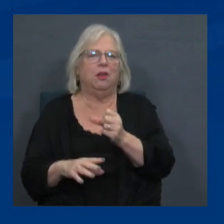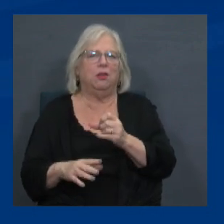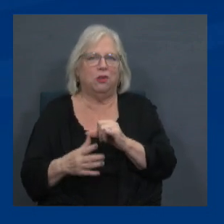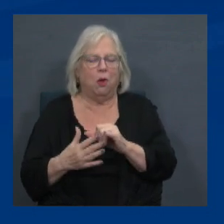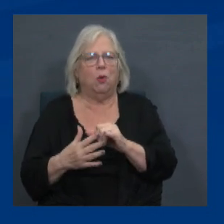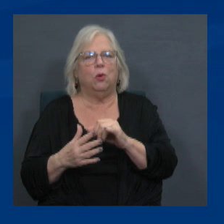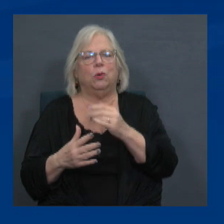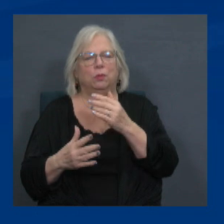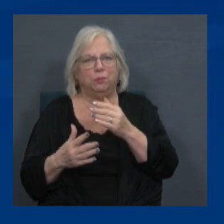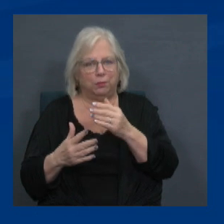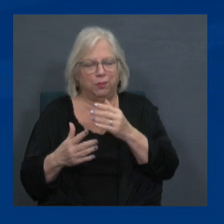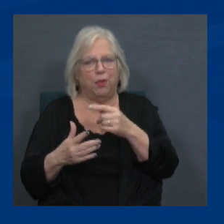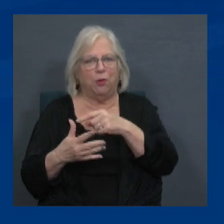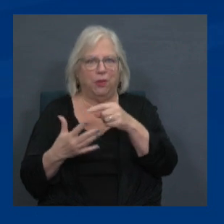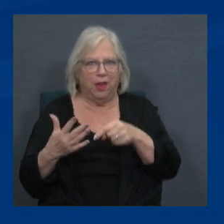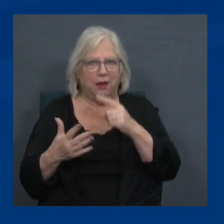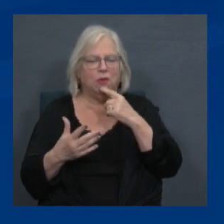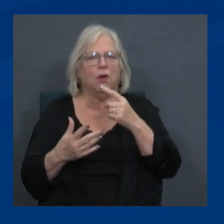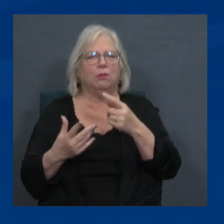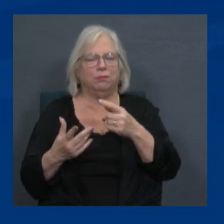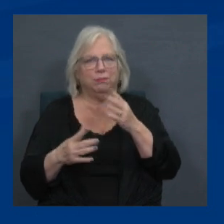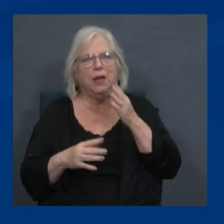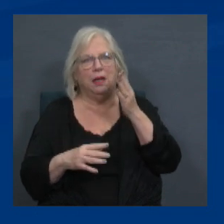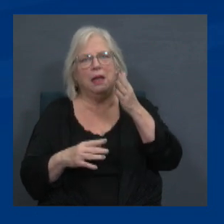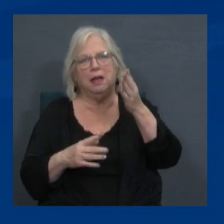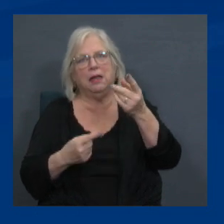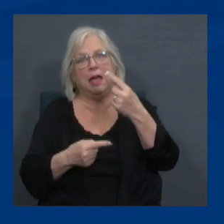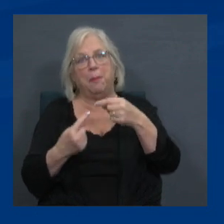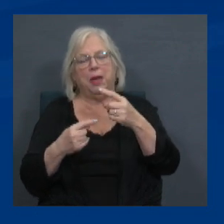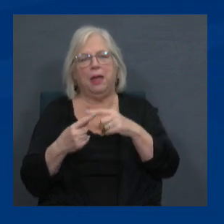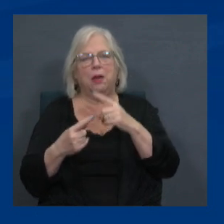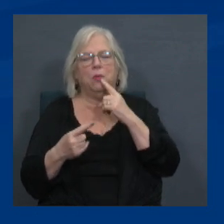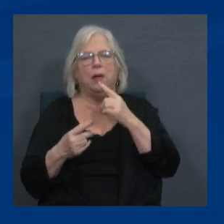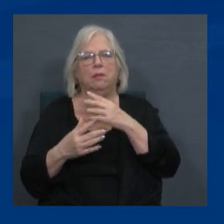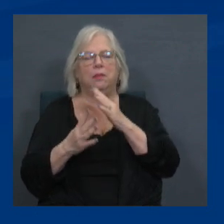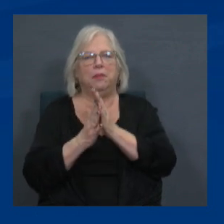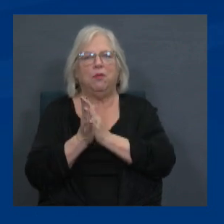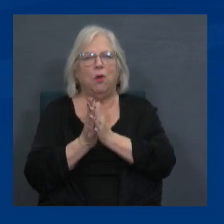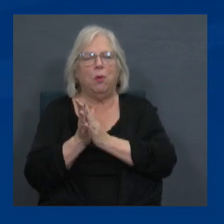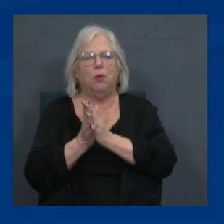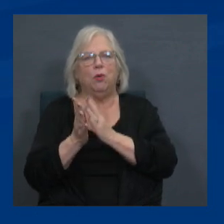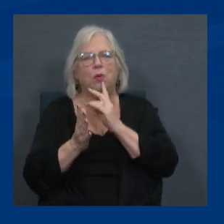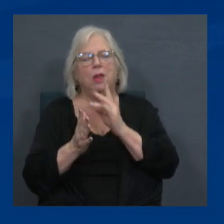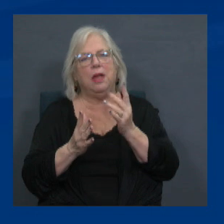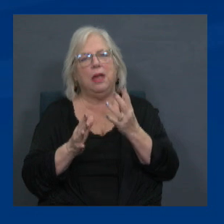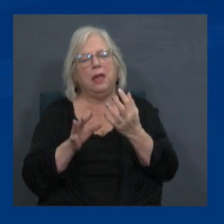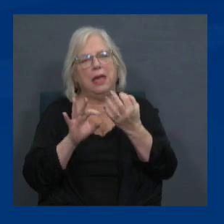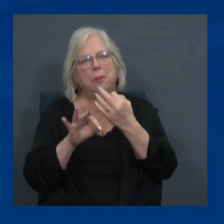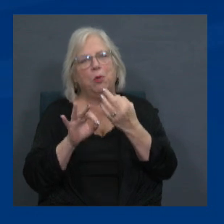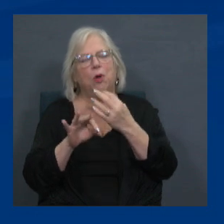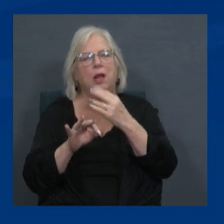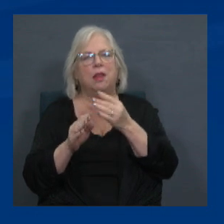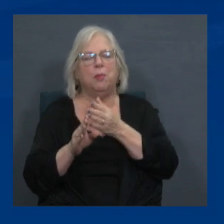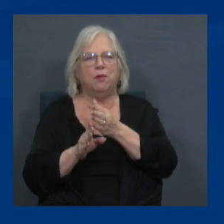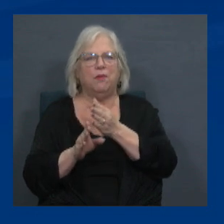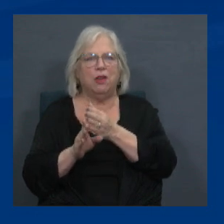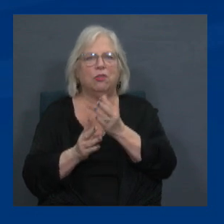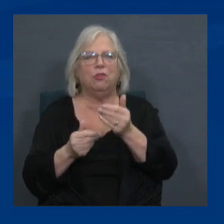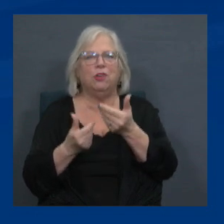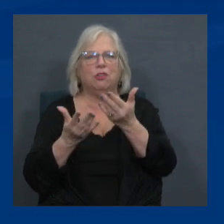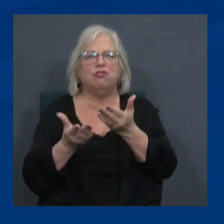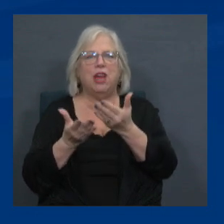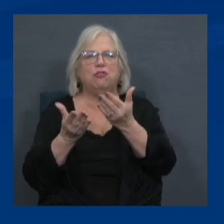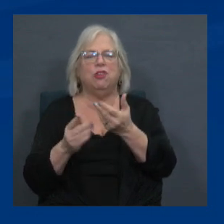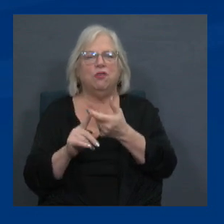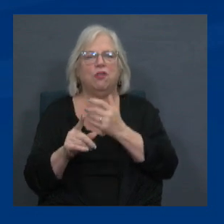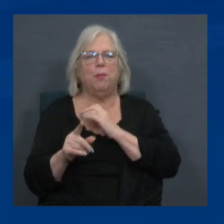coming. We're busy at work. We're looking forward to the input and the professional suggestions coming from